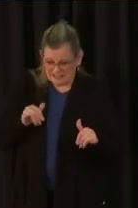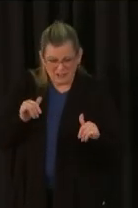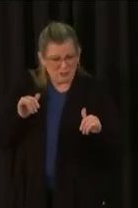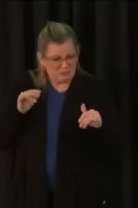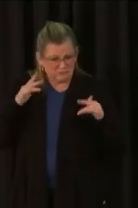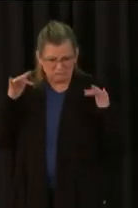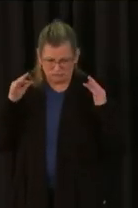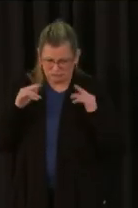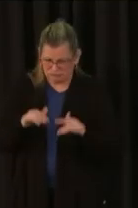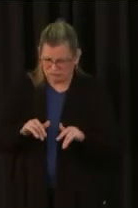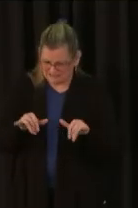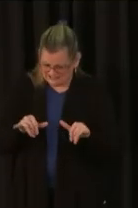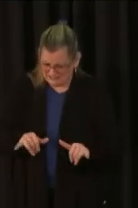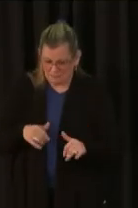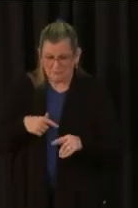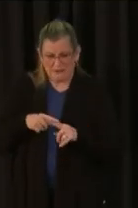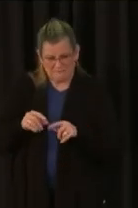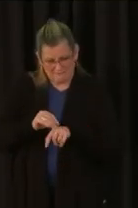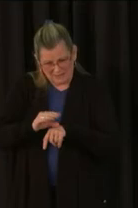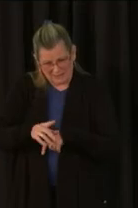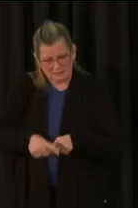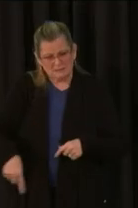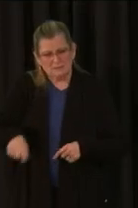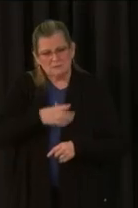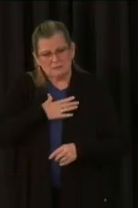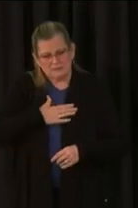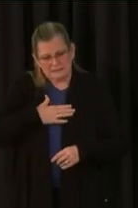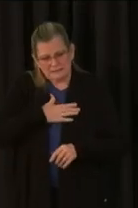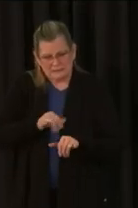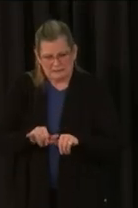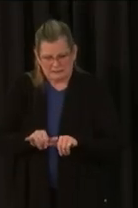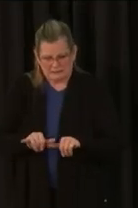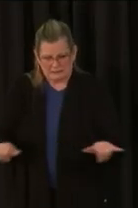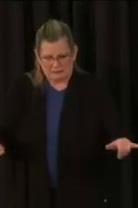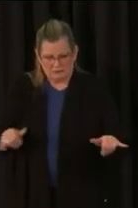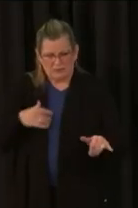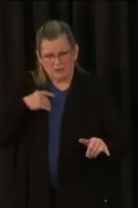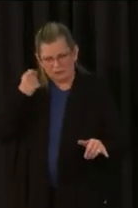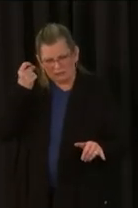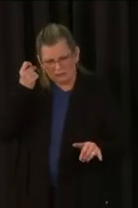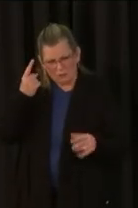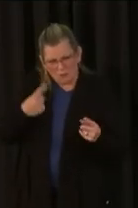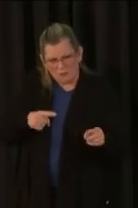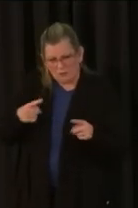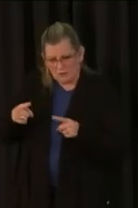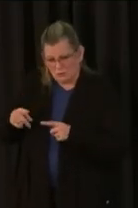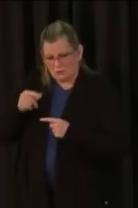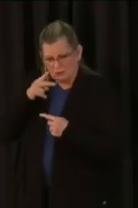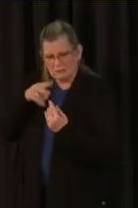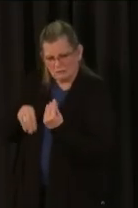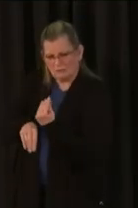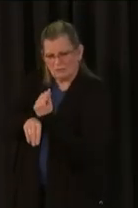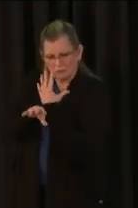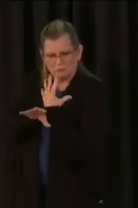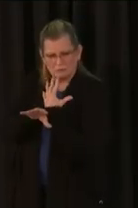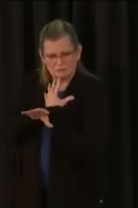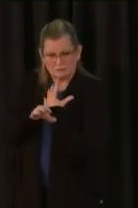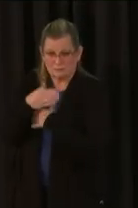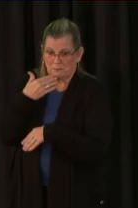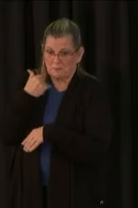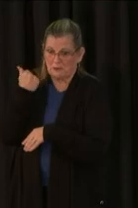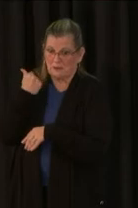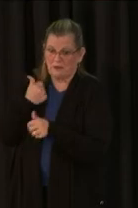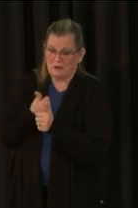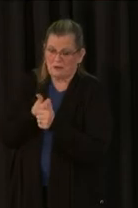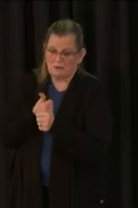firm. And you should stay with your local government, understand what's going on, and and just avoid